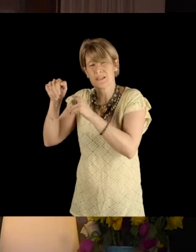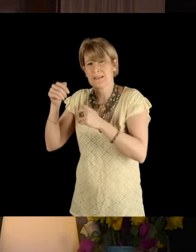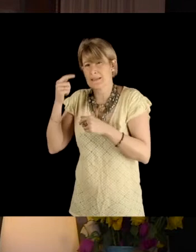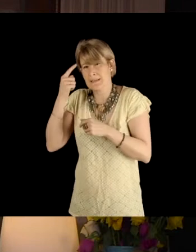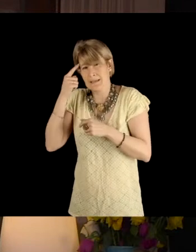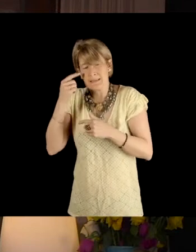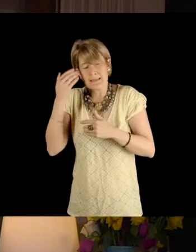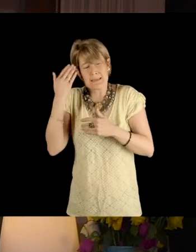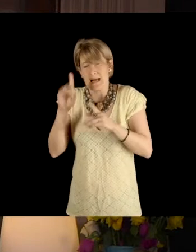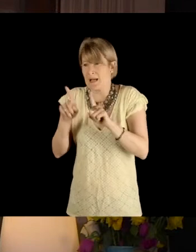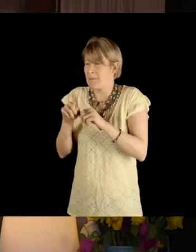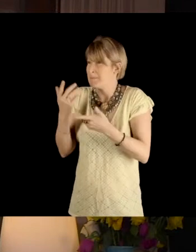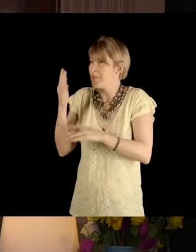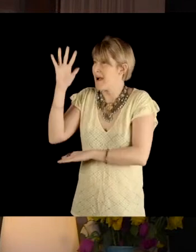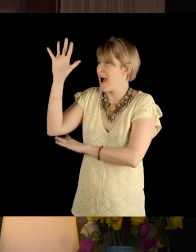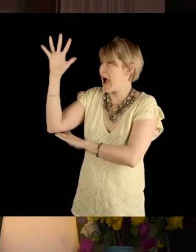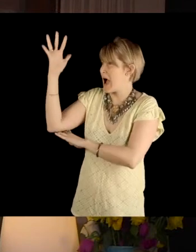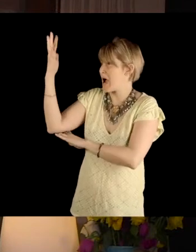This whole technique is to bring about